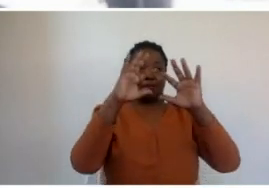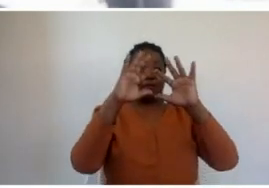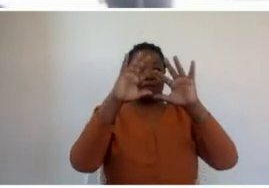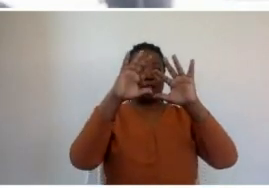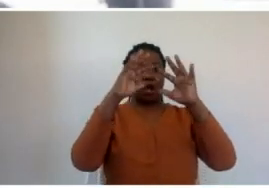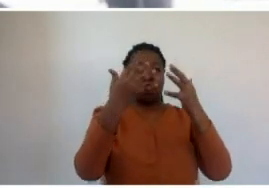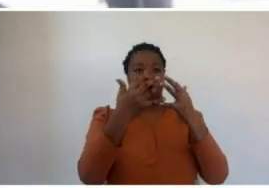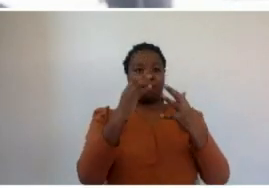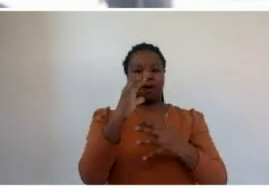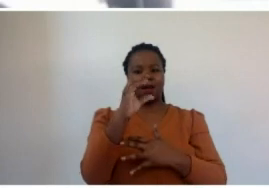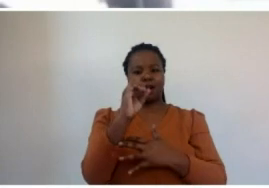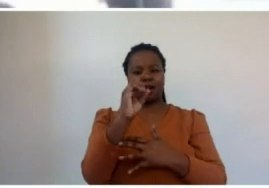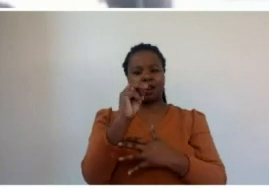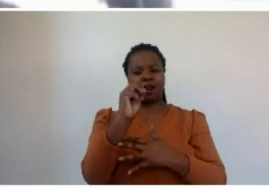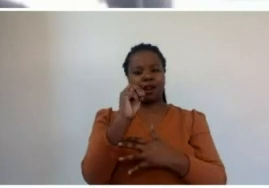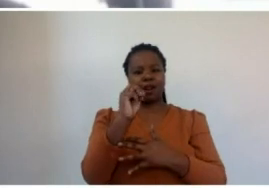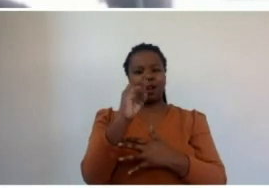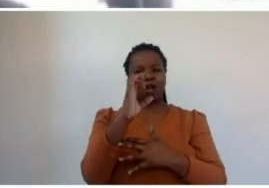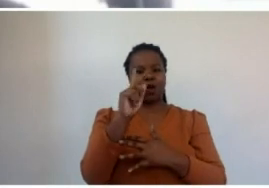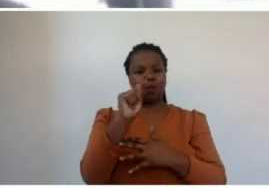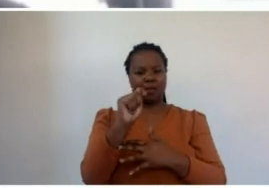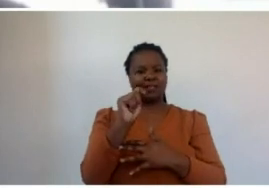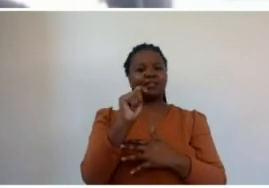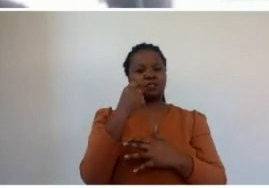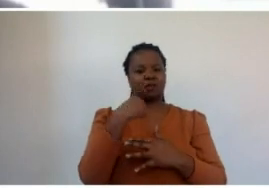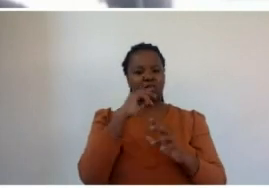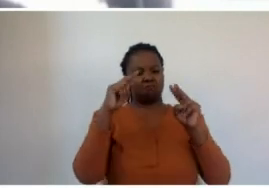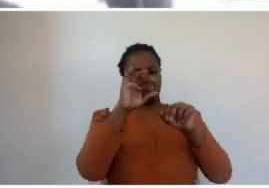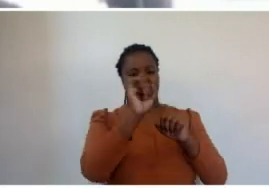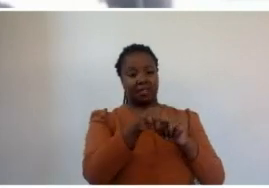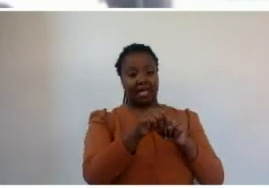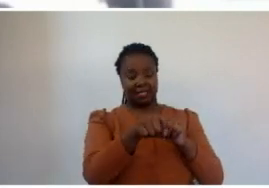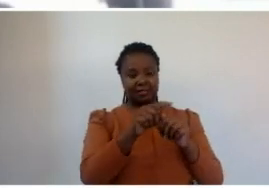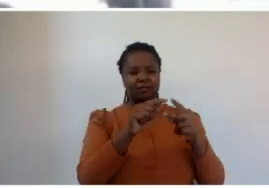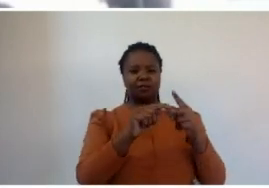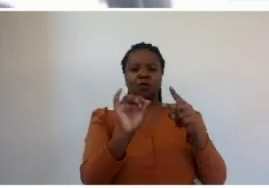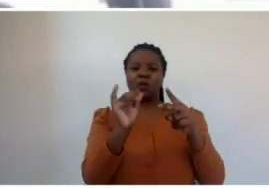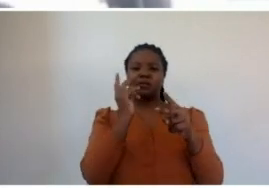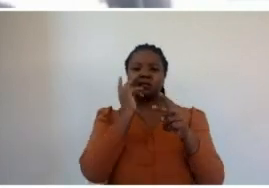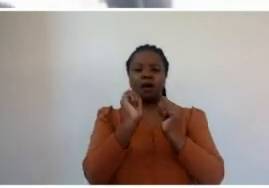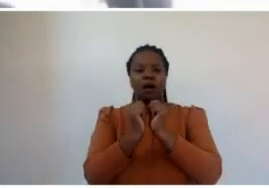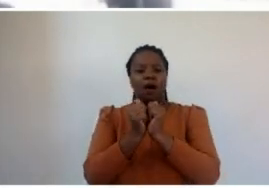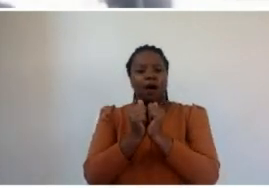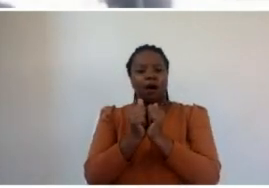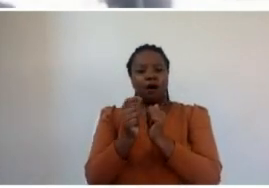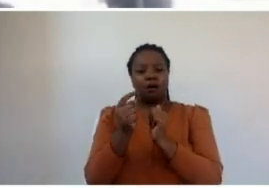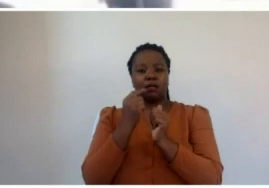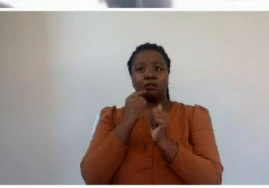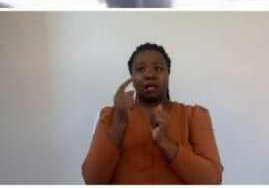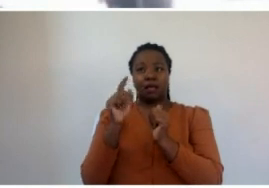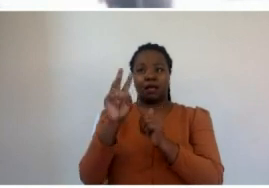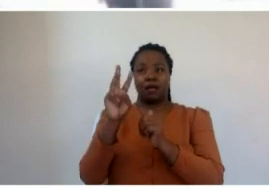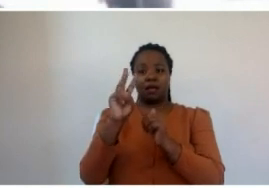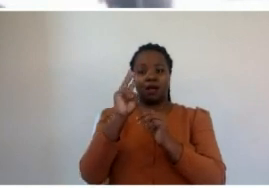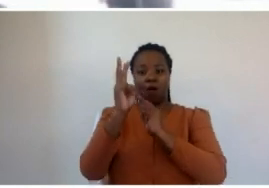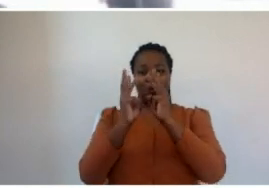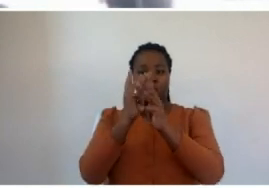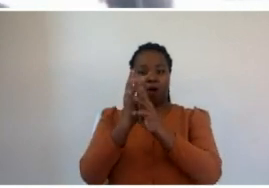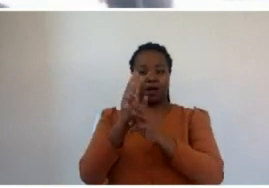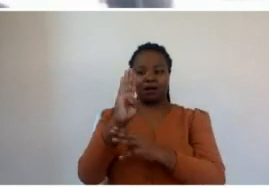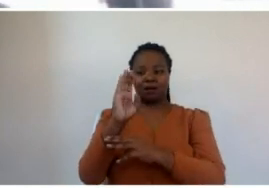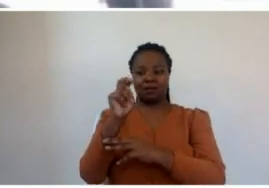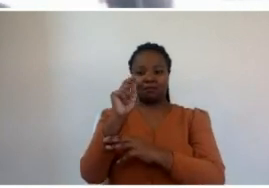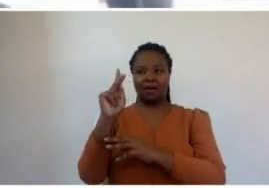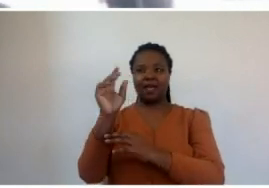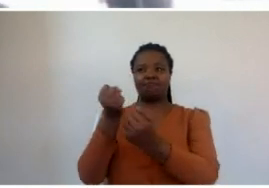also argue for some of the points that have been made by Jaime from the World Bank. You cannot have parallel systems. You cannot have